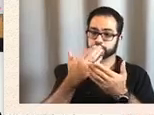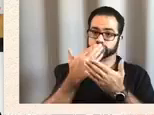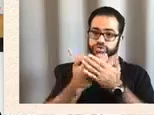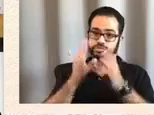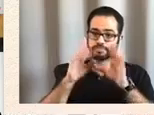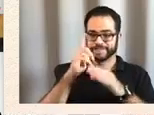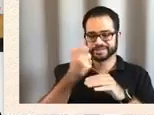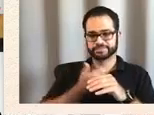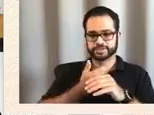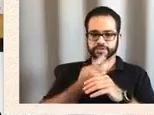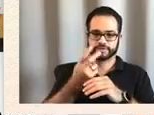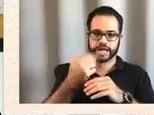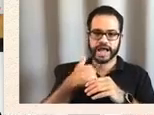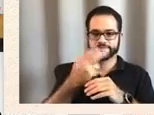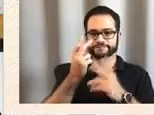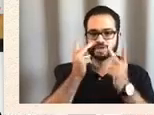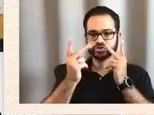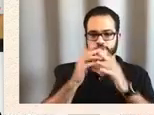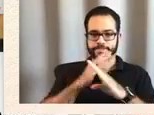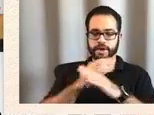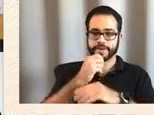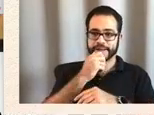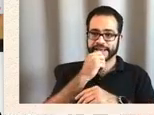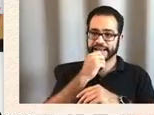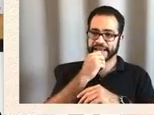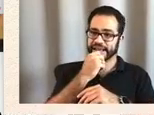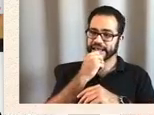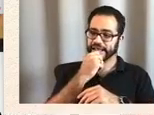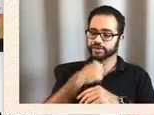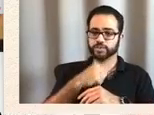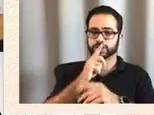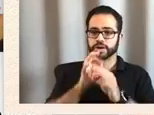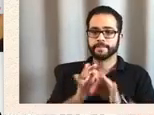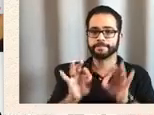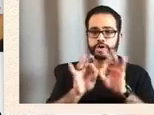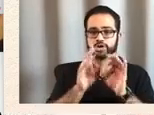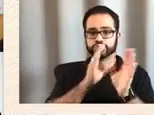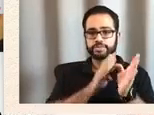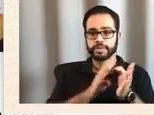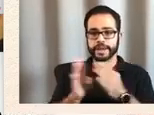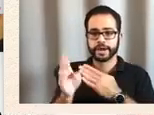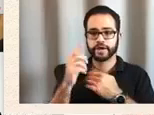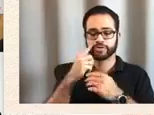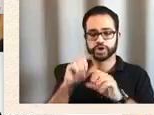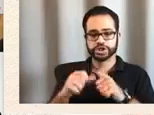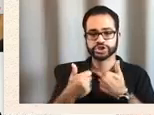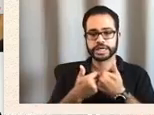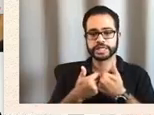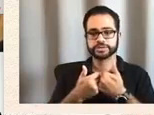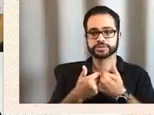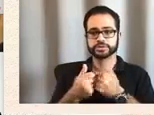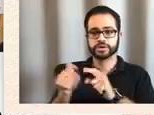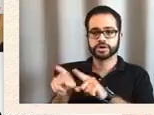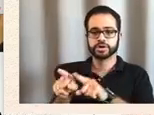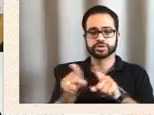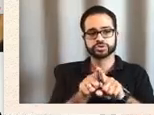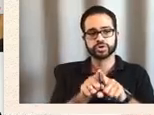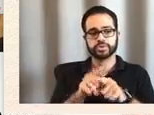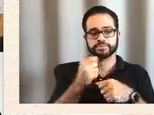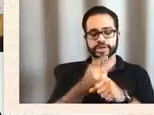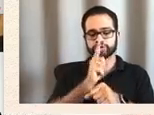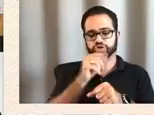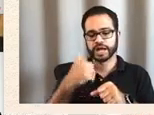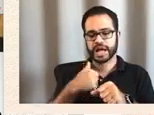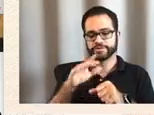impairment. So it's important to prepare for the challenge and also make sure that you have your team set up who will help